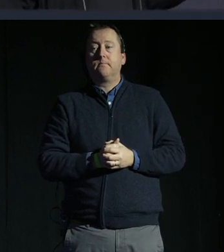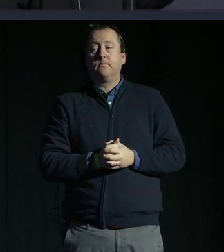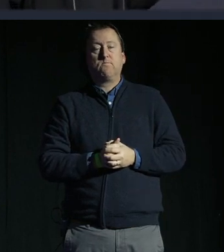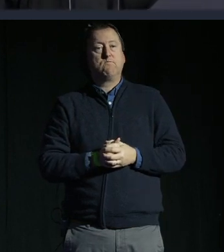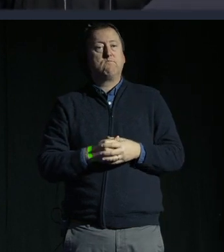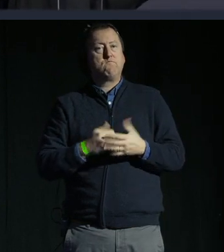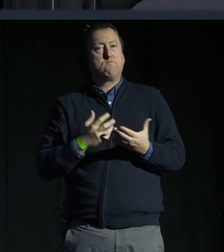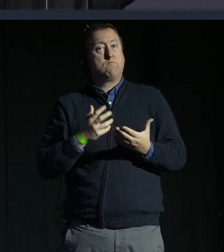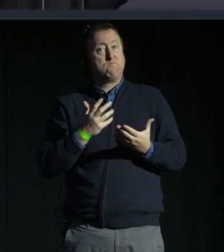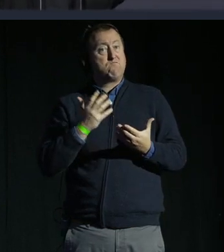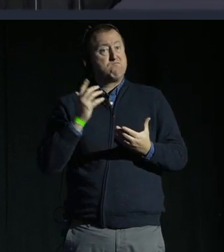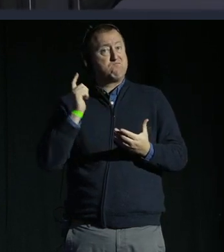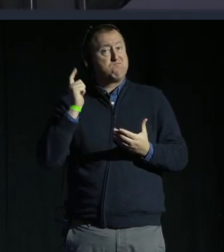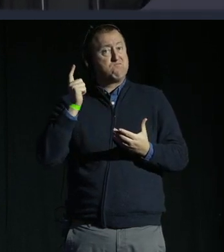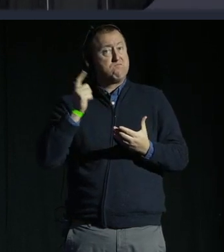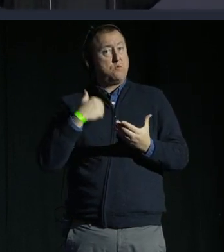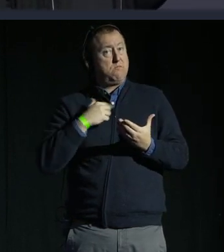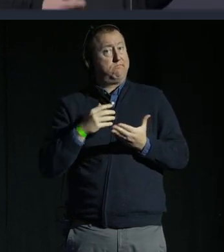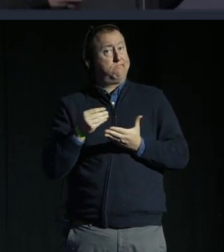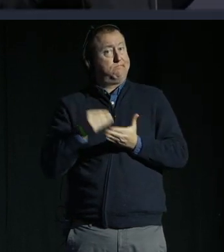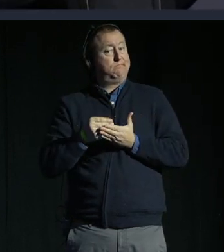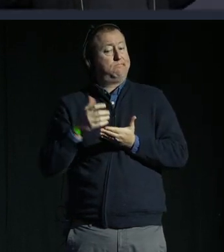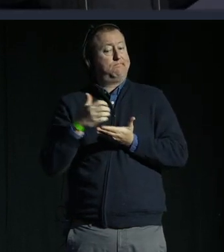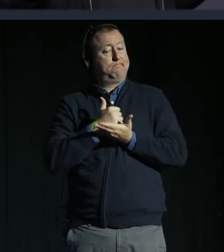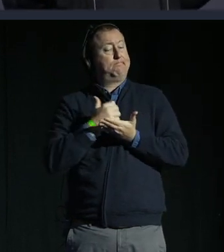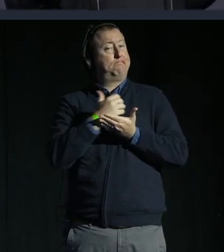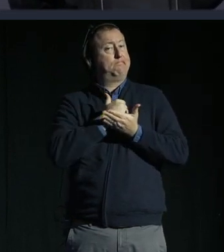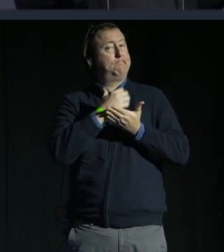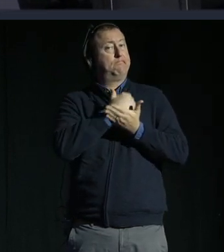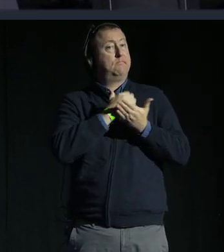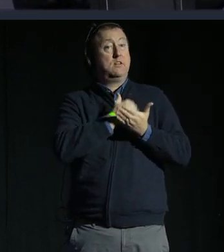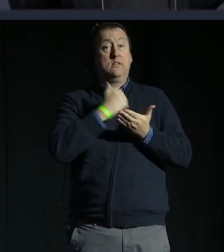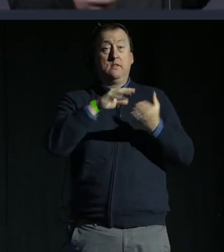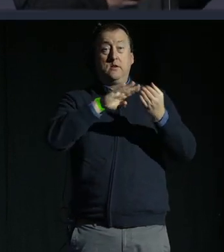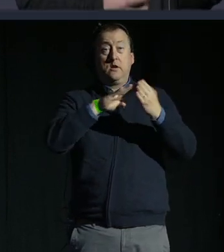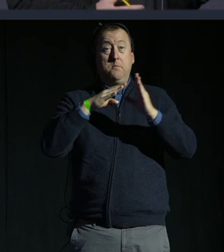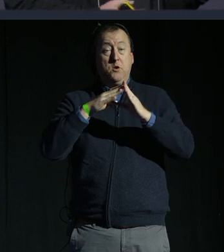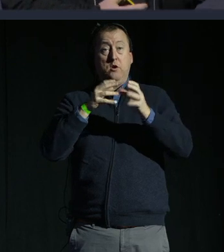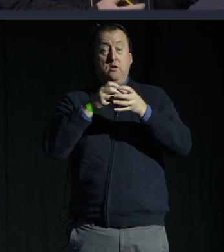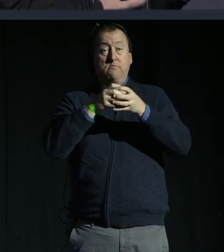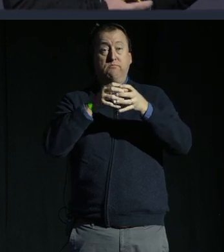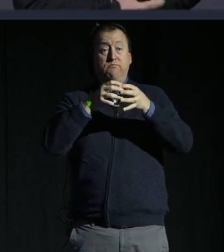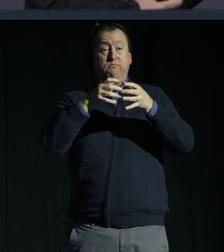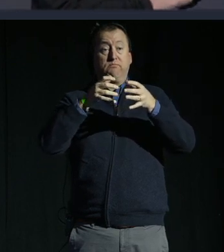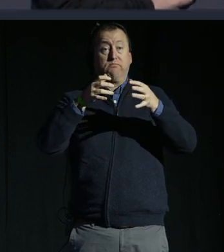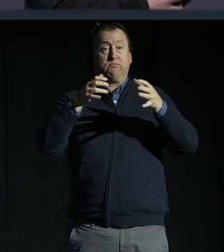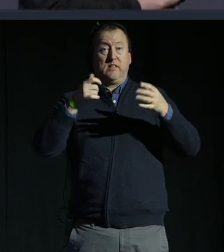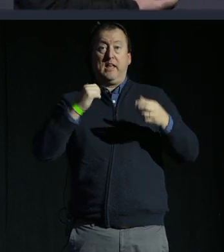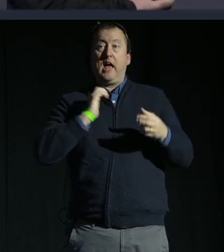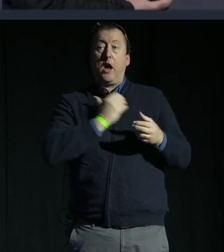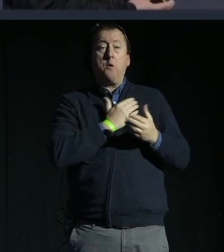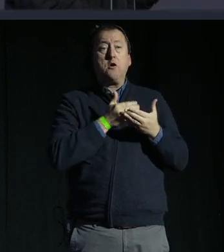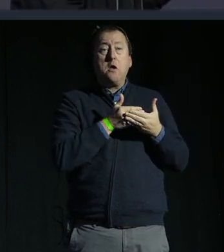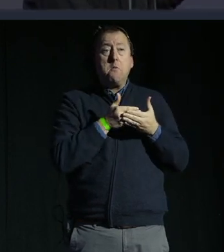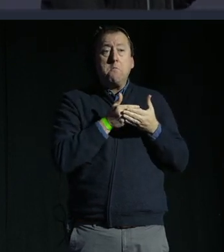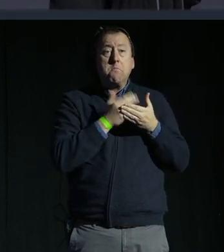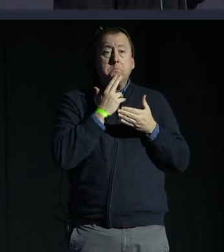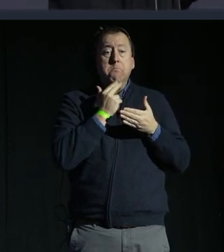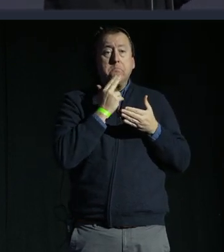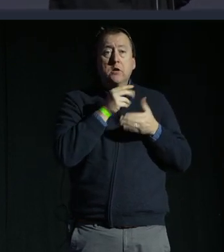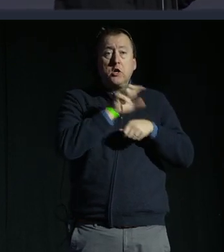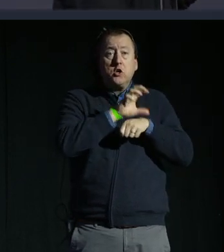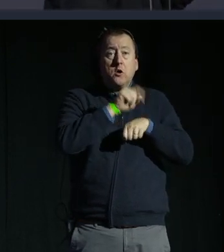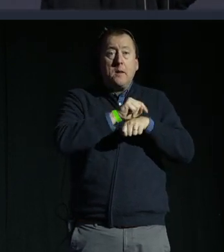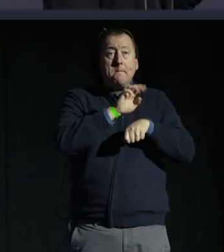Eventually, we raised money. The community had gotten so big that a tiny little baby consulting business couldn't support it.